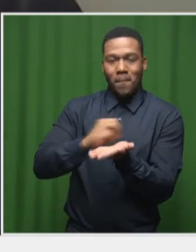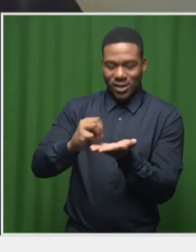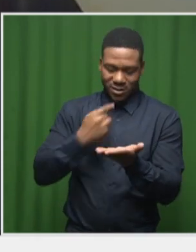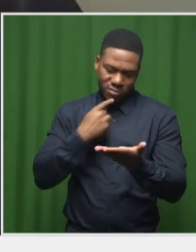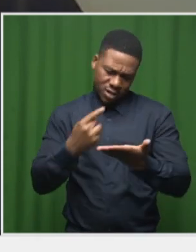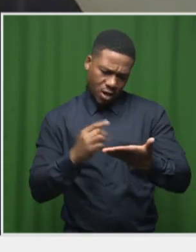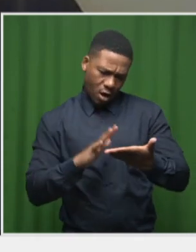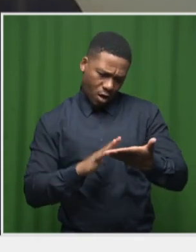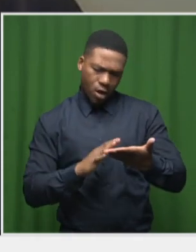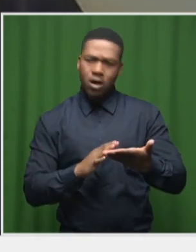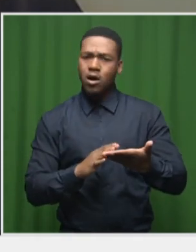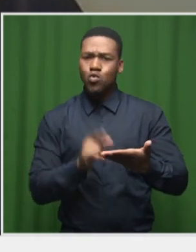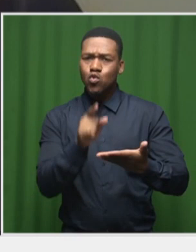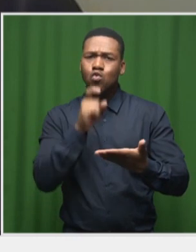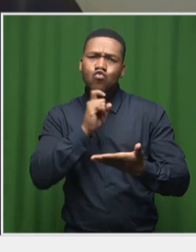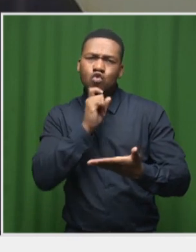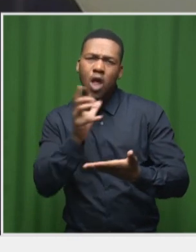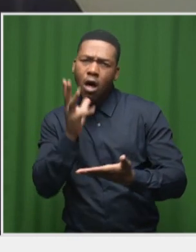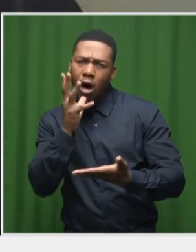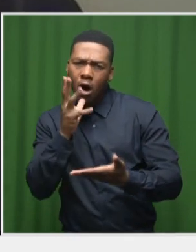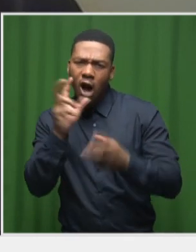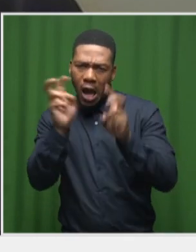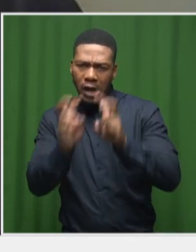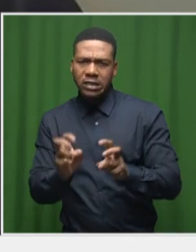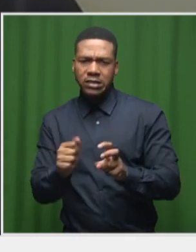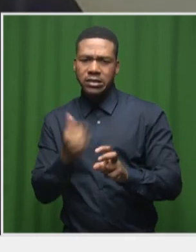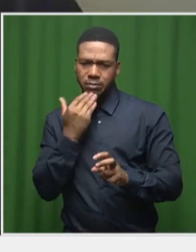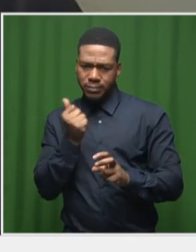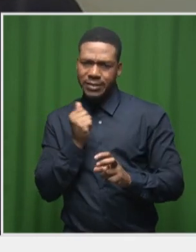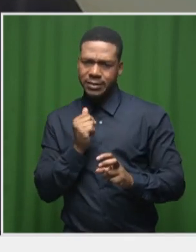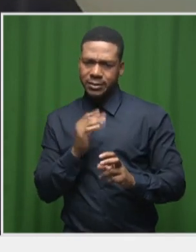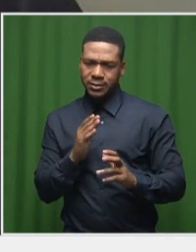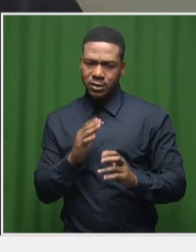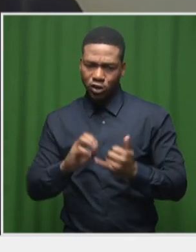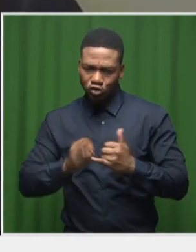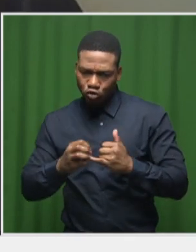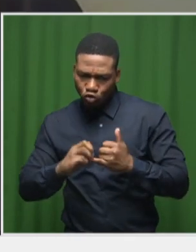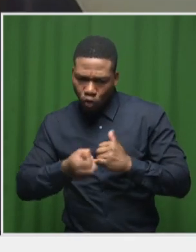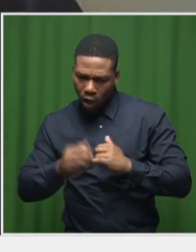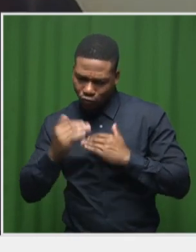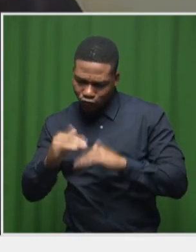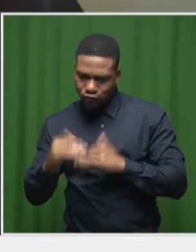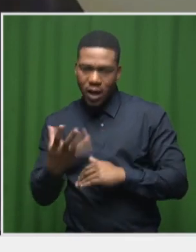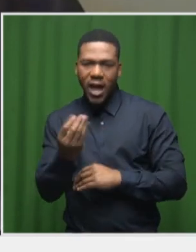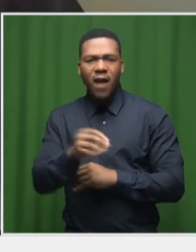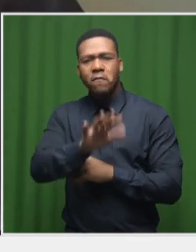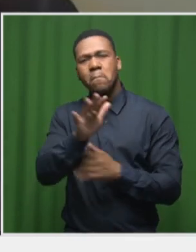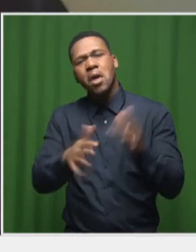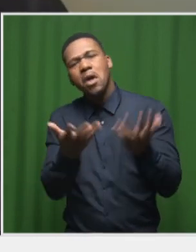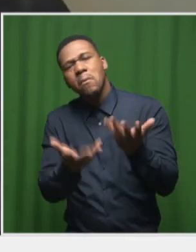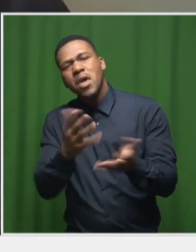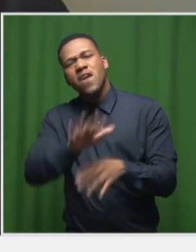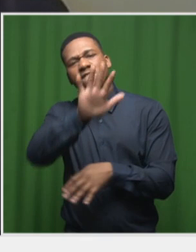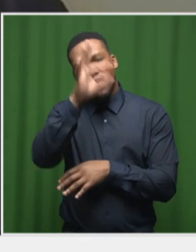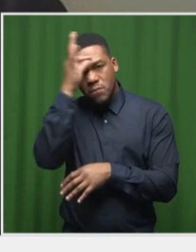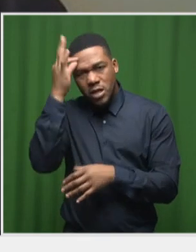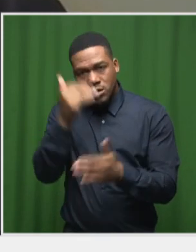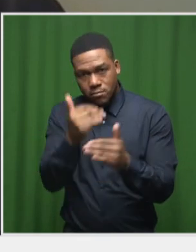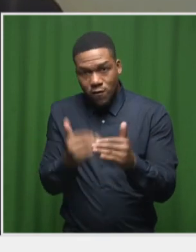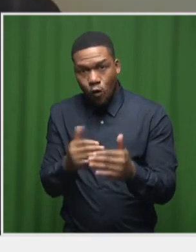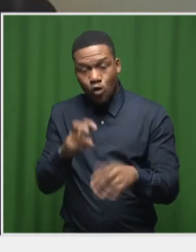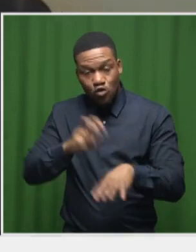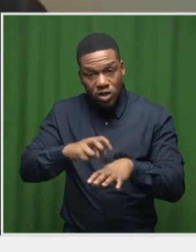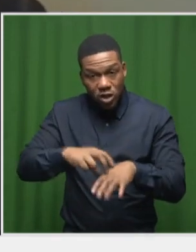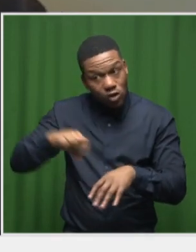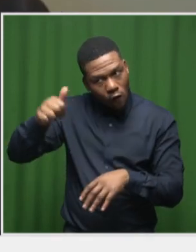using too much energy, and you've got a couple of, a minute or two, 5 minutes to reduce it, and then hopefully you will stay on.